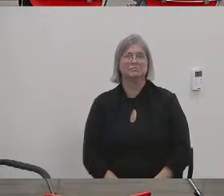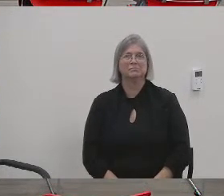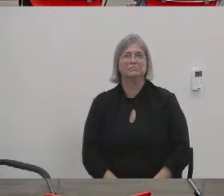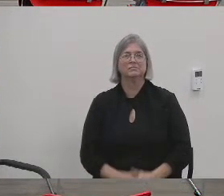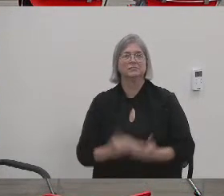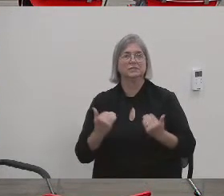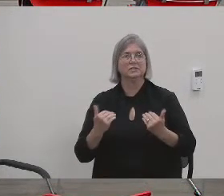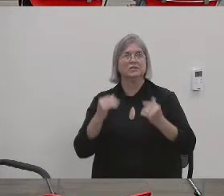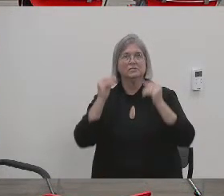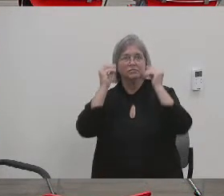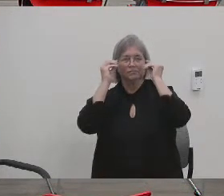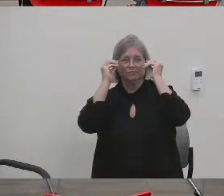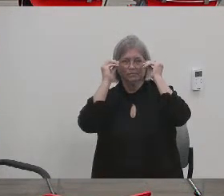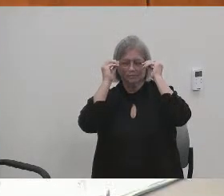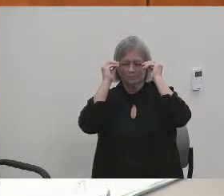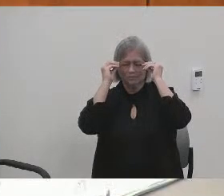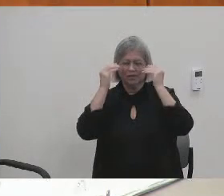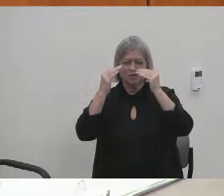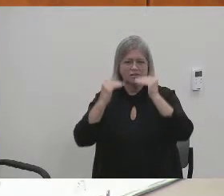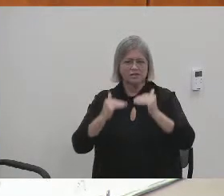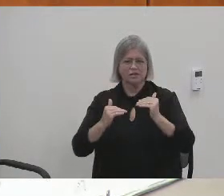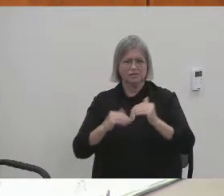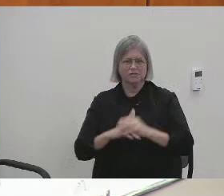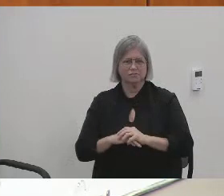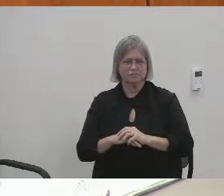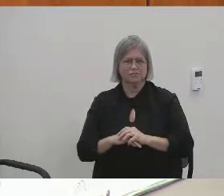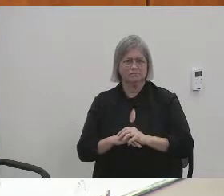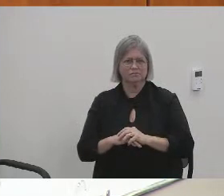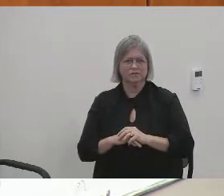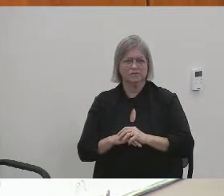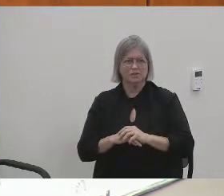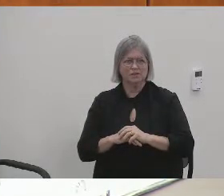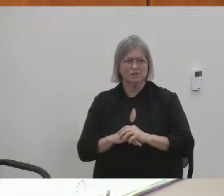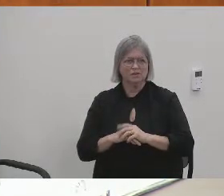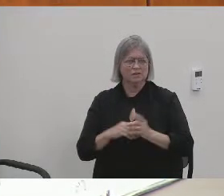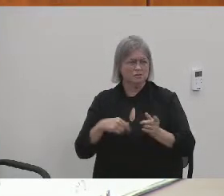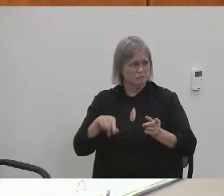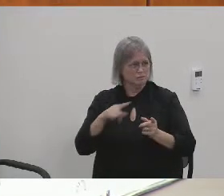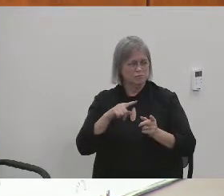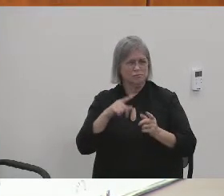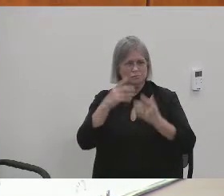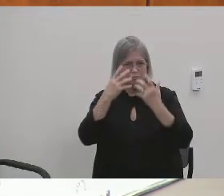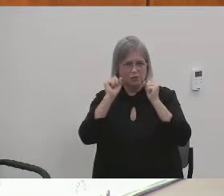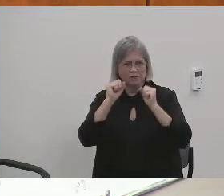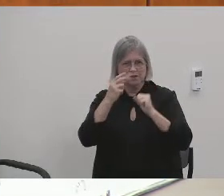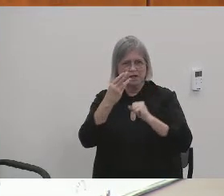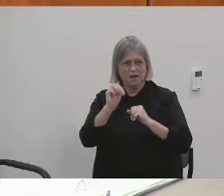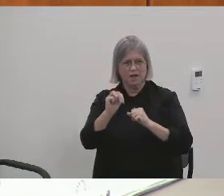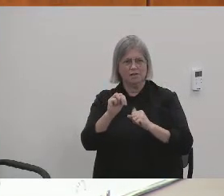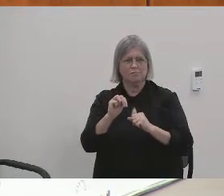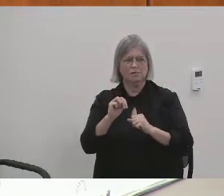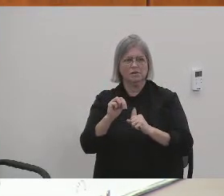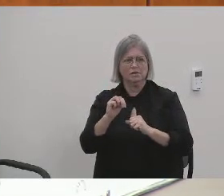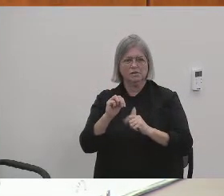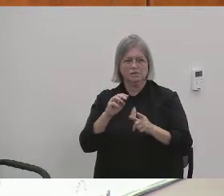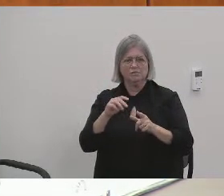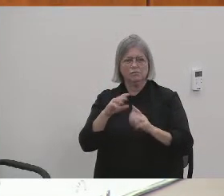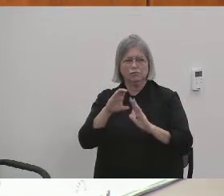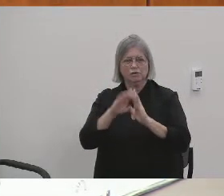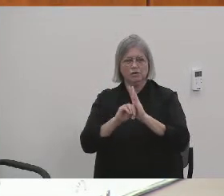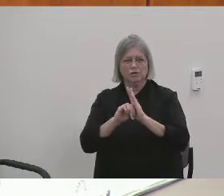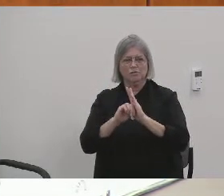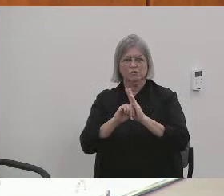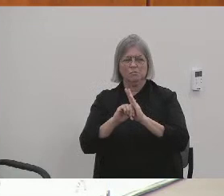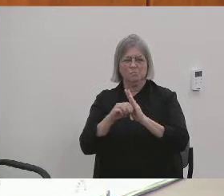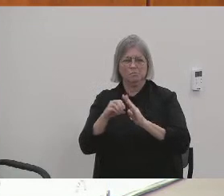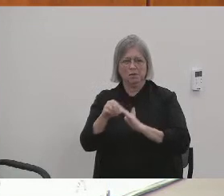All right, I'll move on to the next item in curriculum. President Ham, members of the board, we're asking for the following curriculum pay items